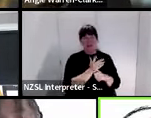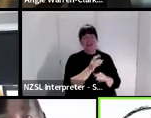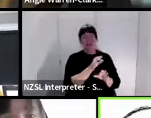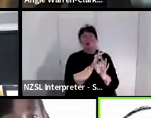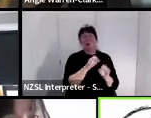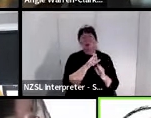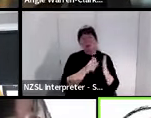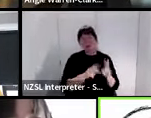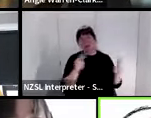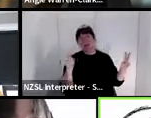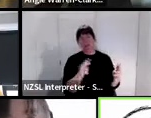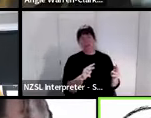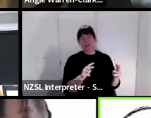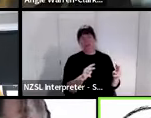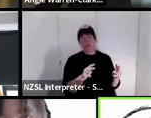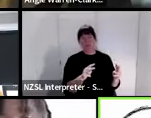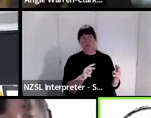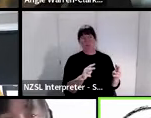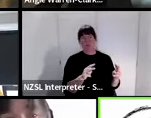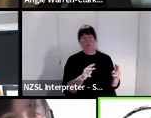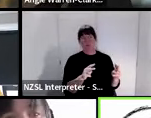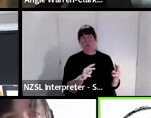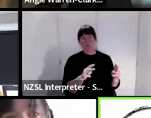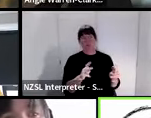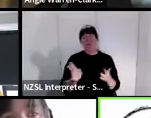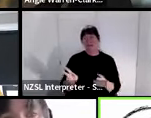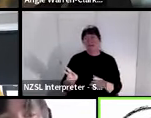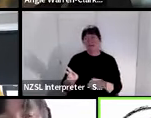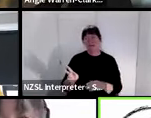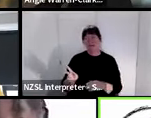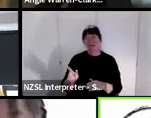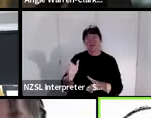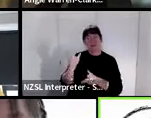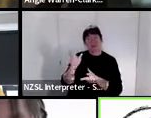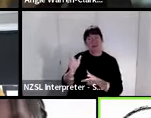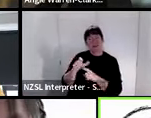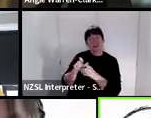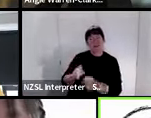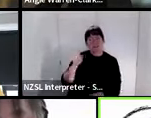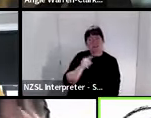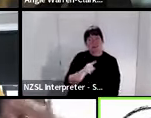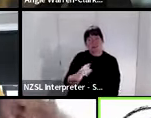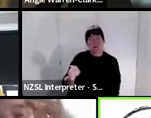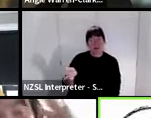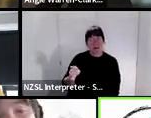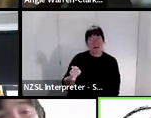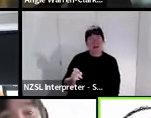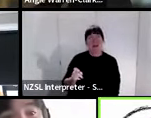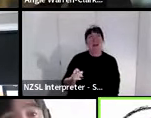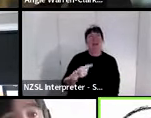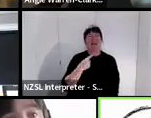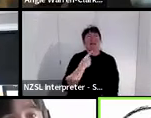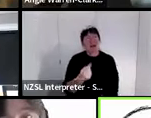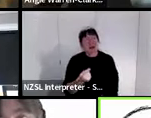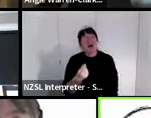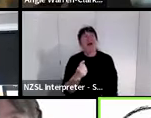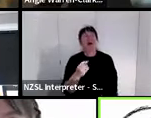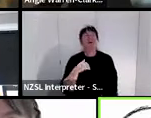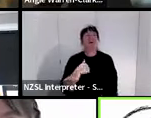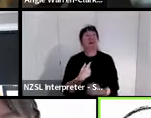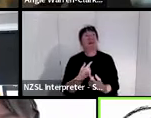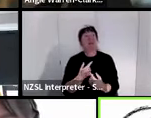because that's how we work. But if you think about what disabled people are saying, they have talked again and again and again about information